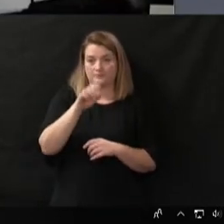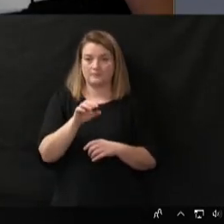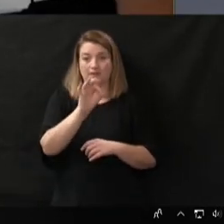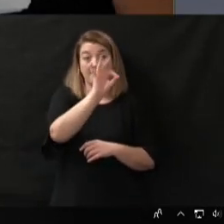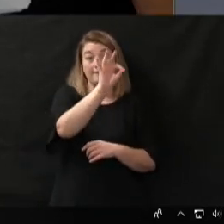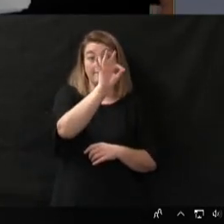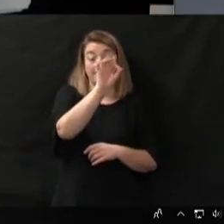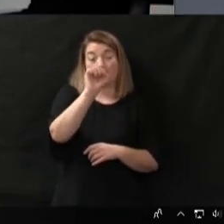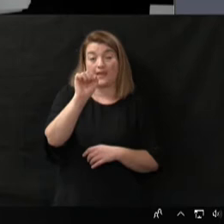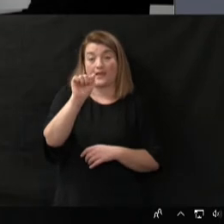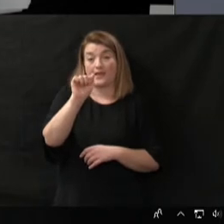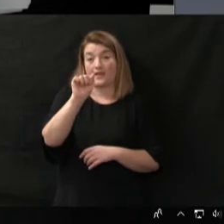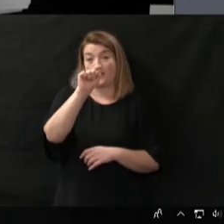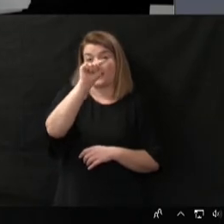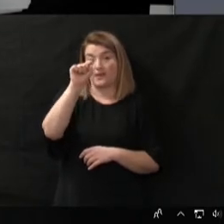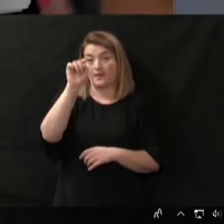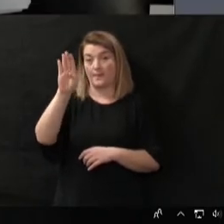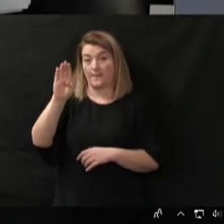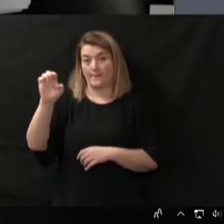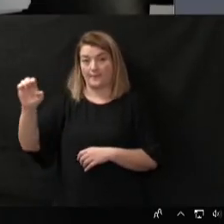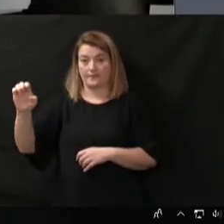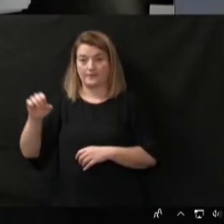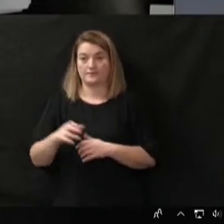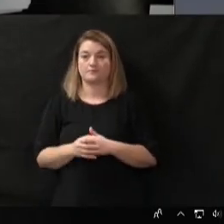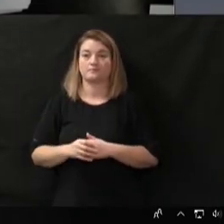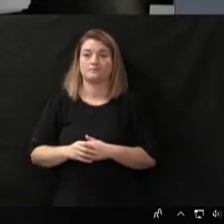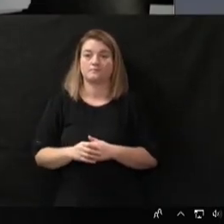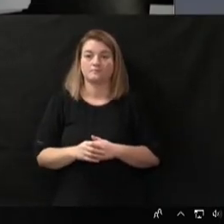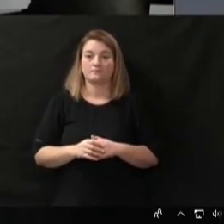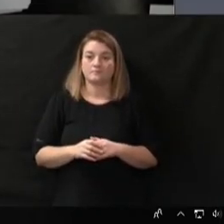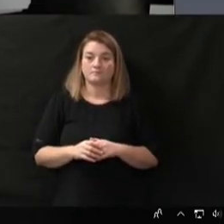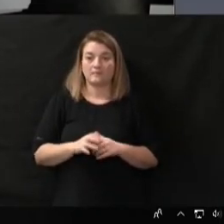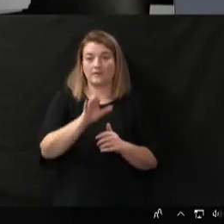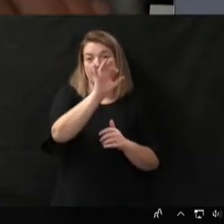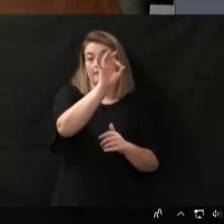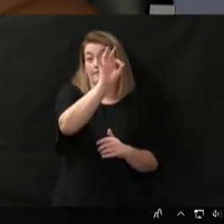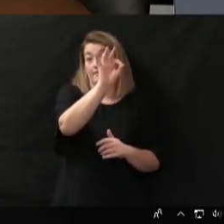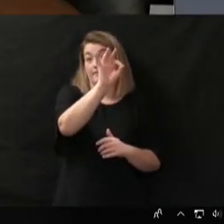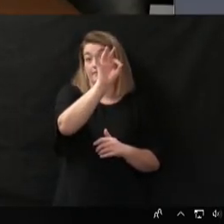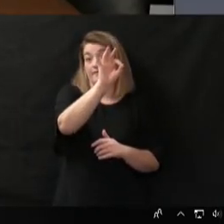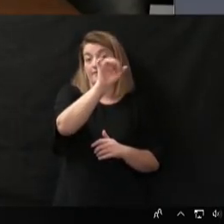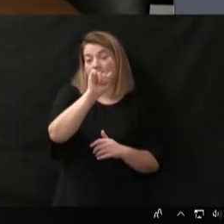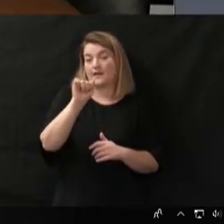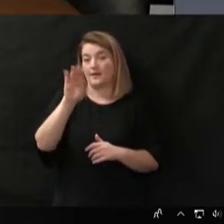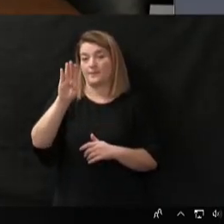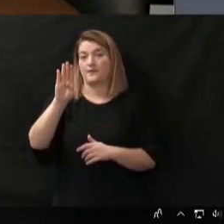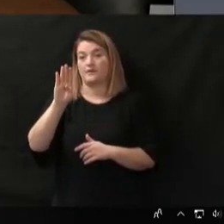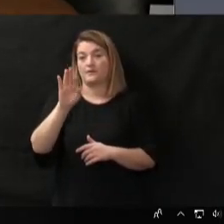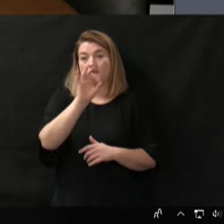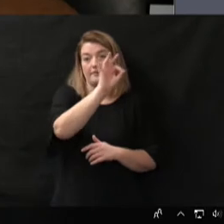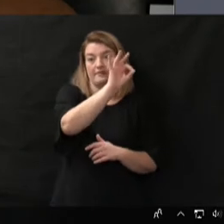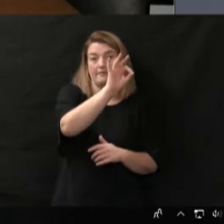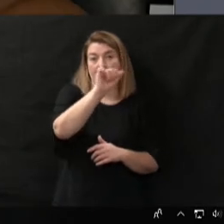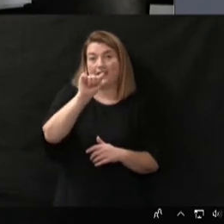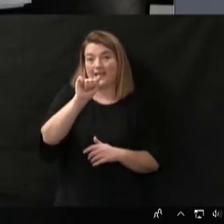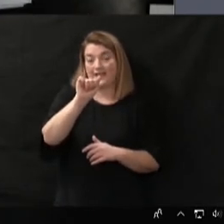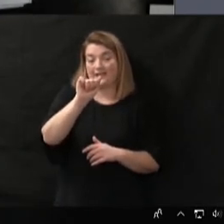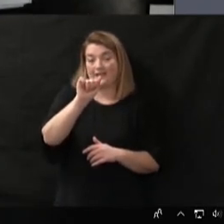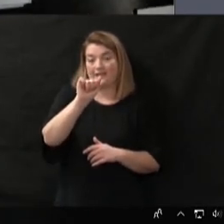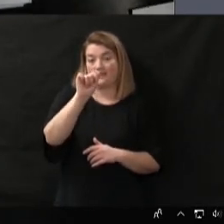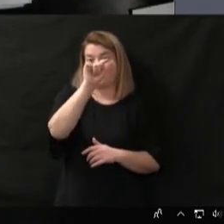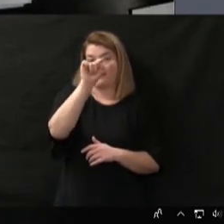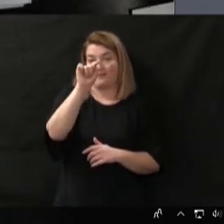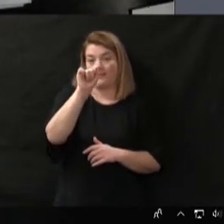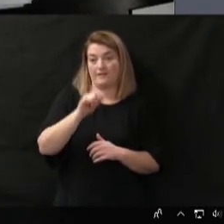Fabe. Very good. I'm going to put that to the side. What does this say? Fab. What does this say? Fabe.